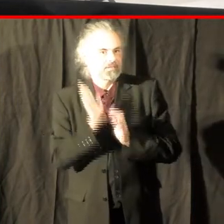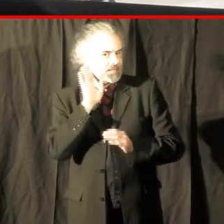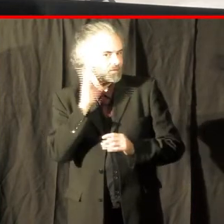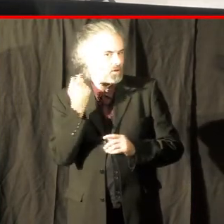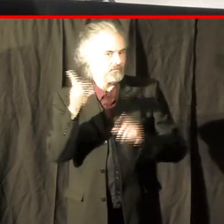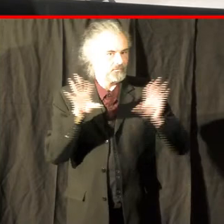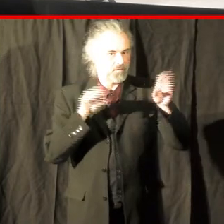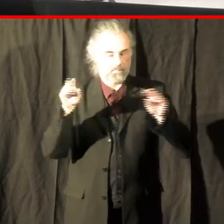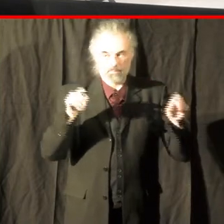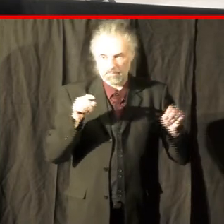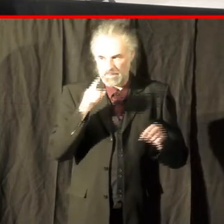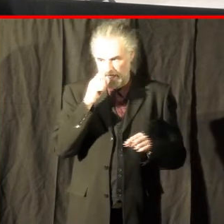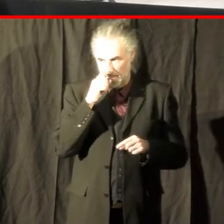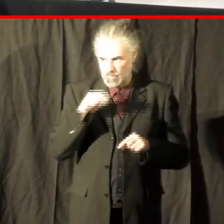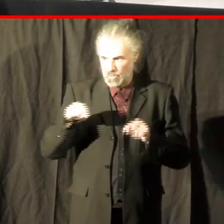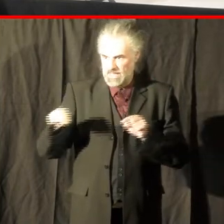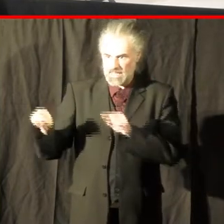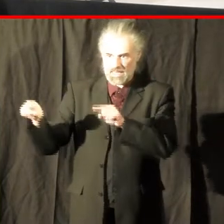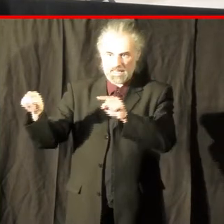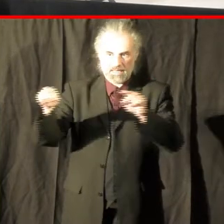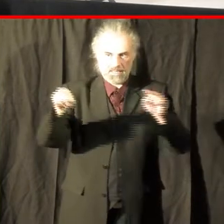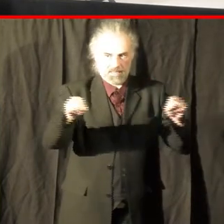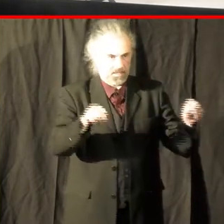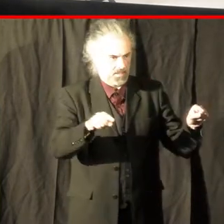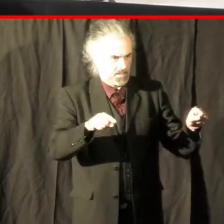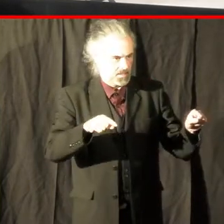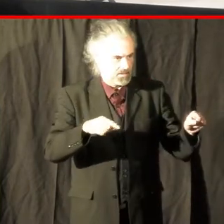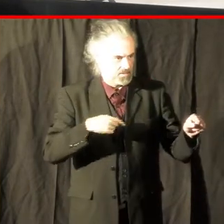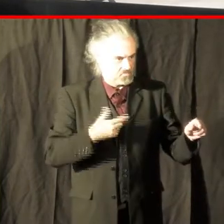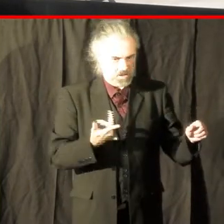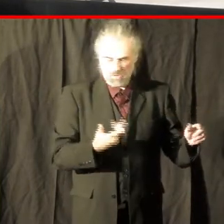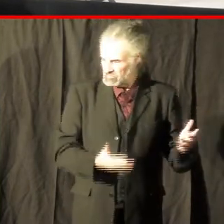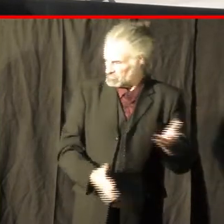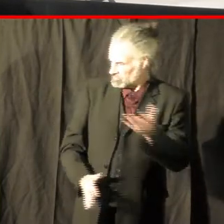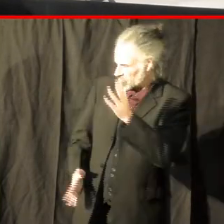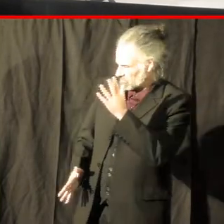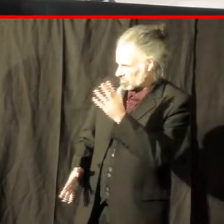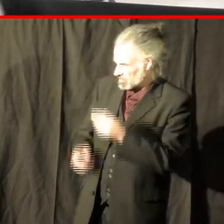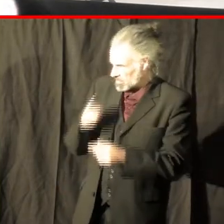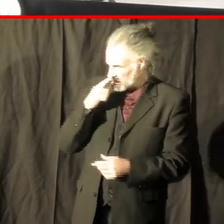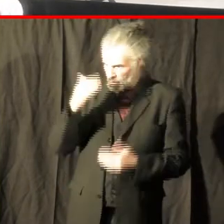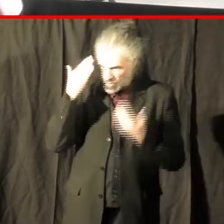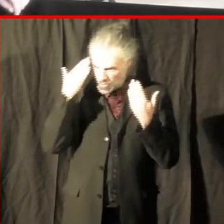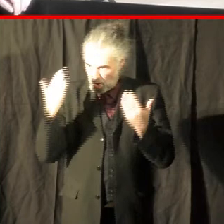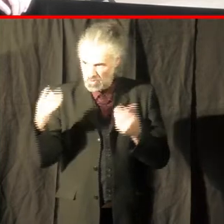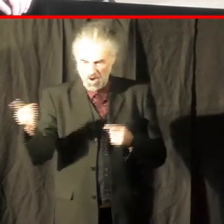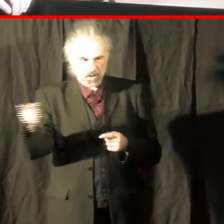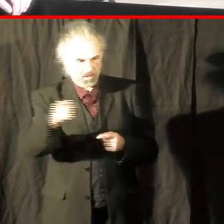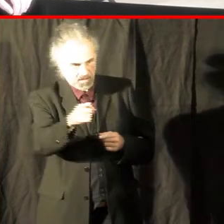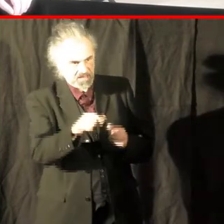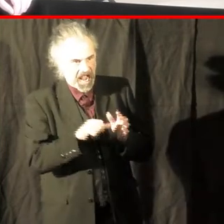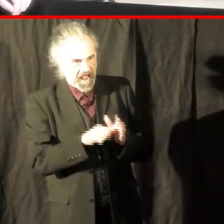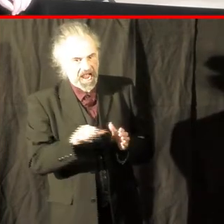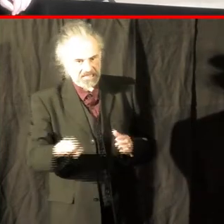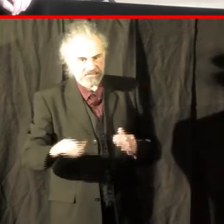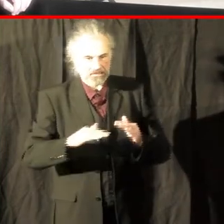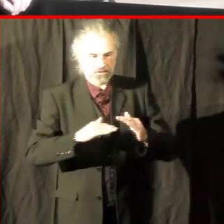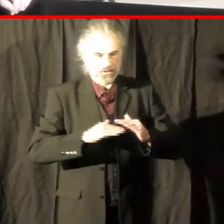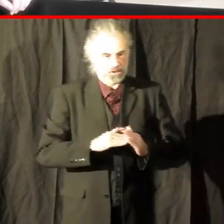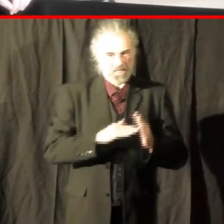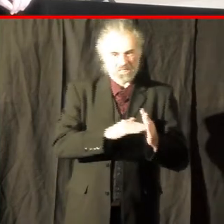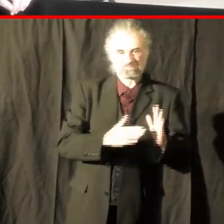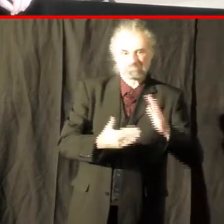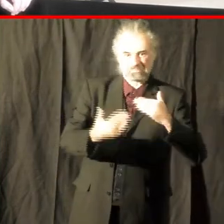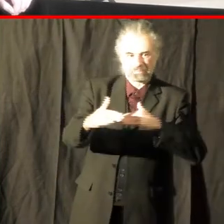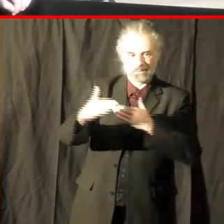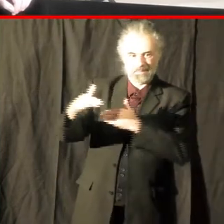in the space, I'd like you to turn to someone you don't know, which is a bit tricky with these chairs, I understand that, but